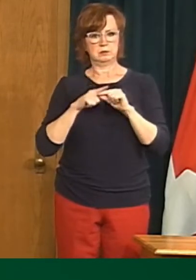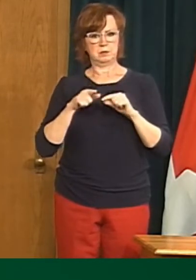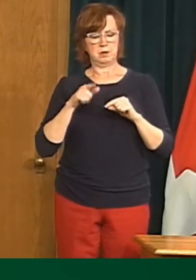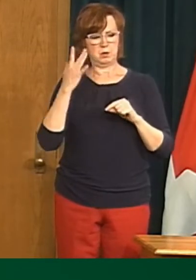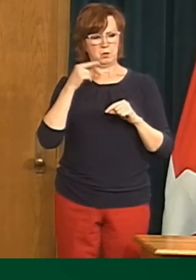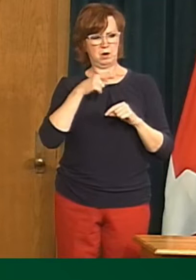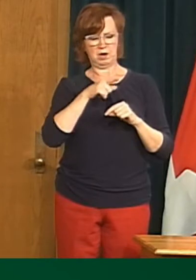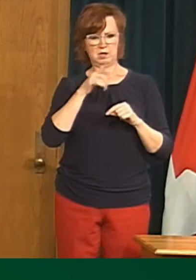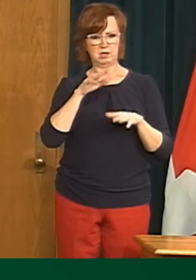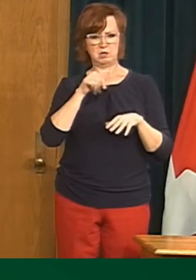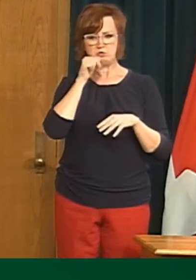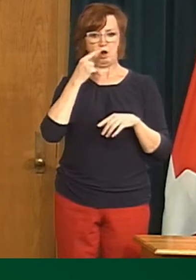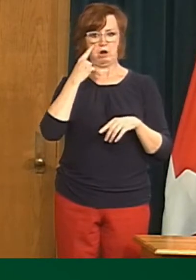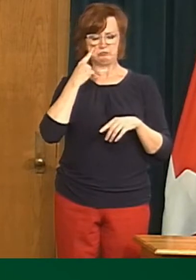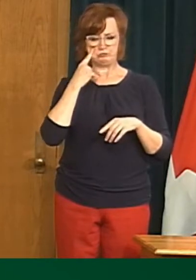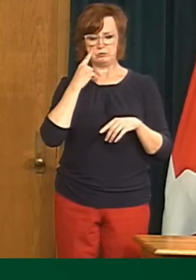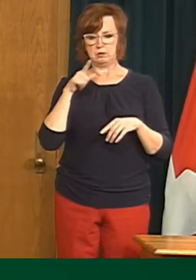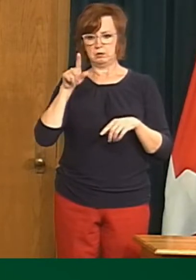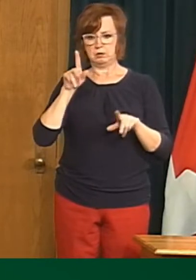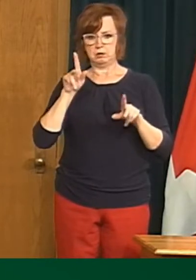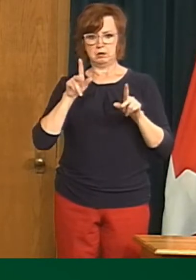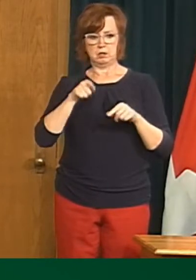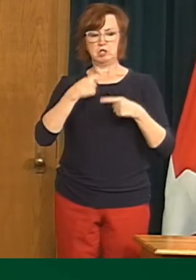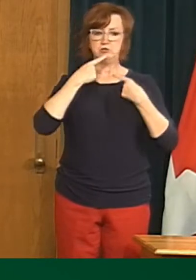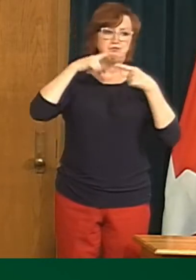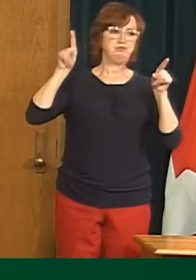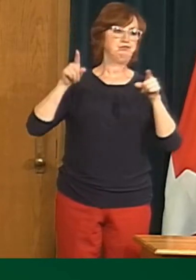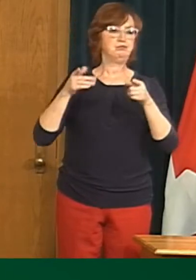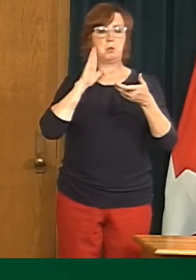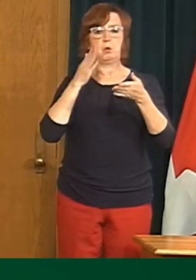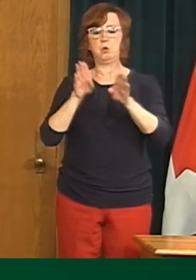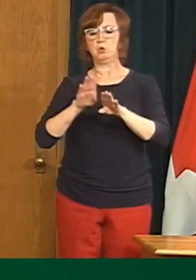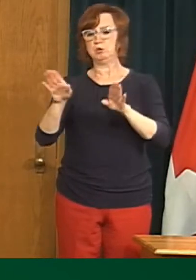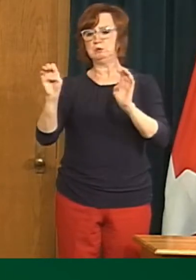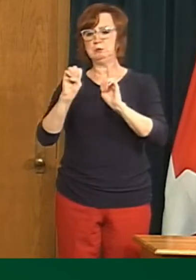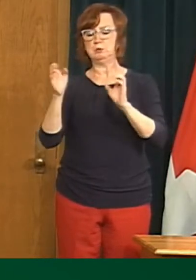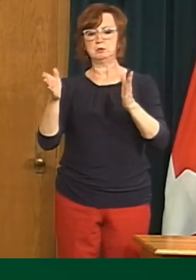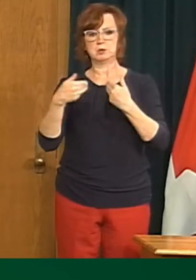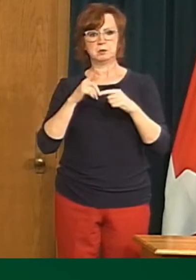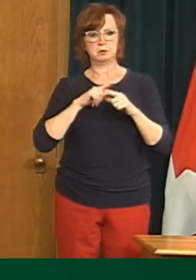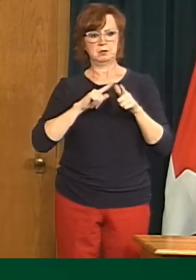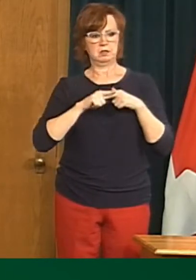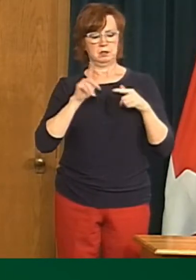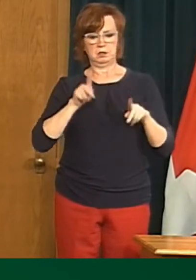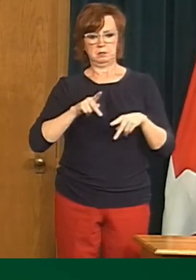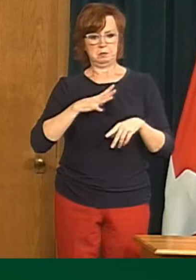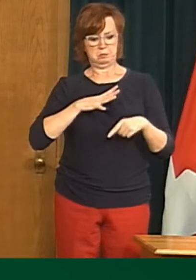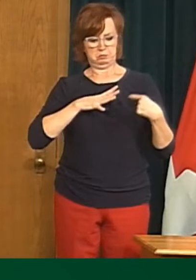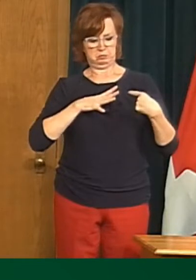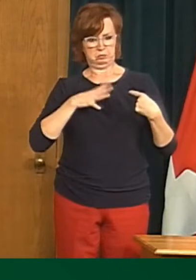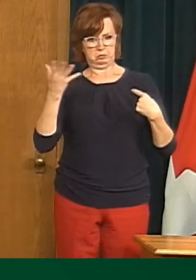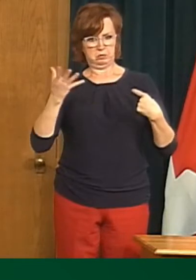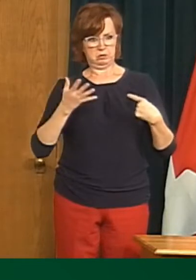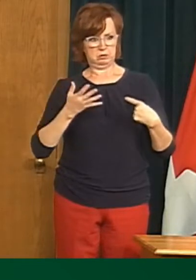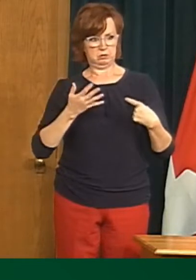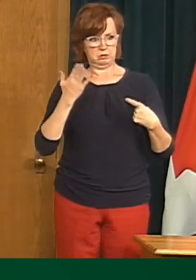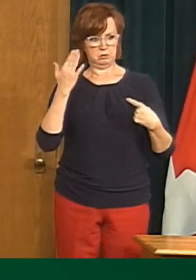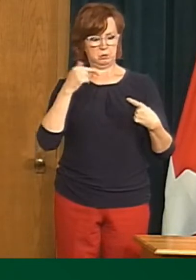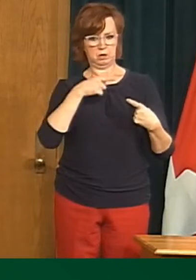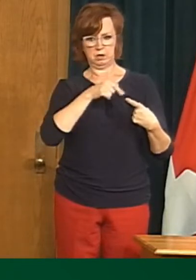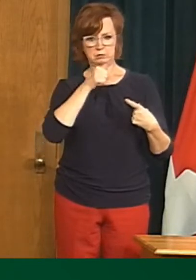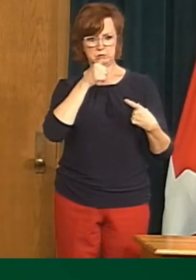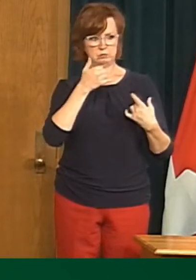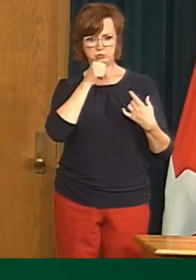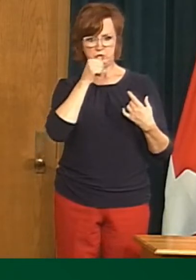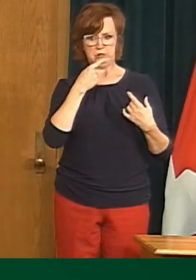people would be to a temporary closure of an ER? We hear, Minister, that there's been an admission that, maybe it could have been communicated better. These aren't